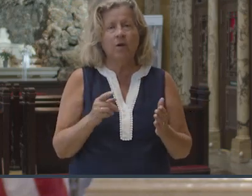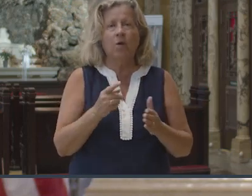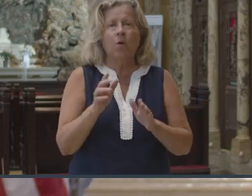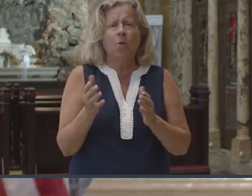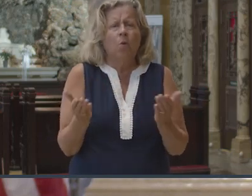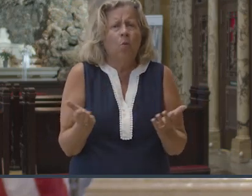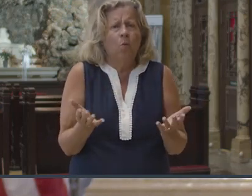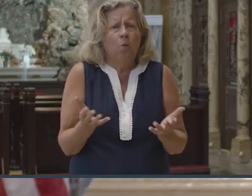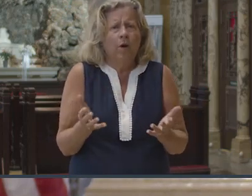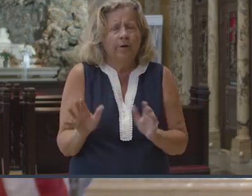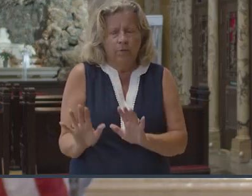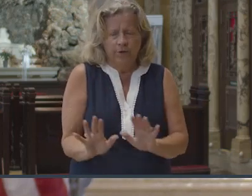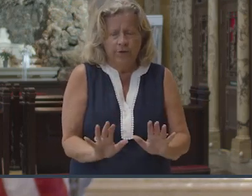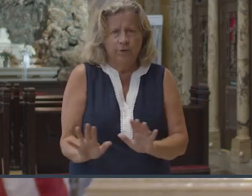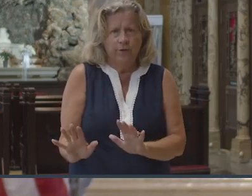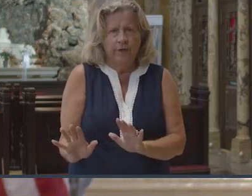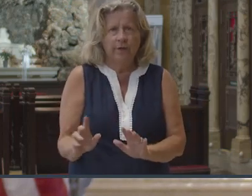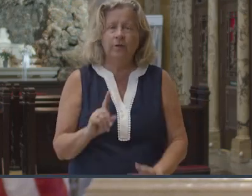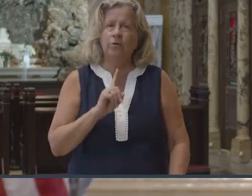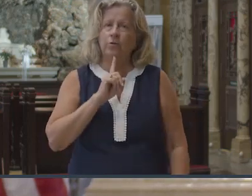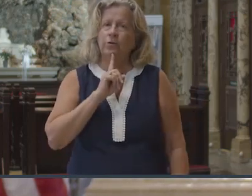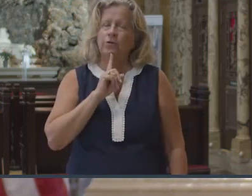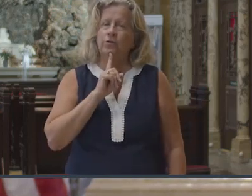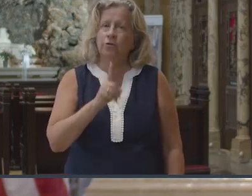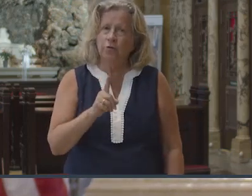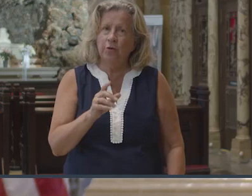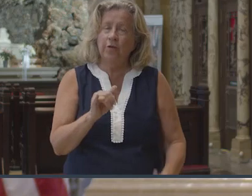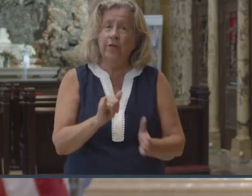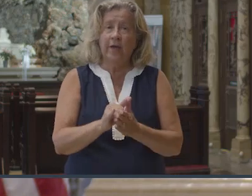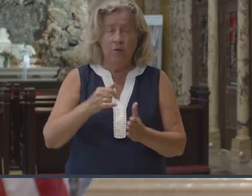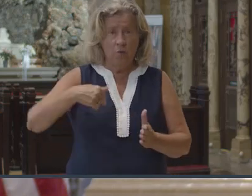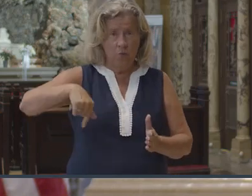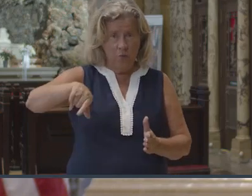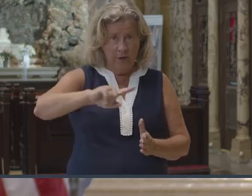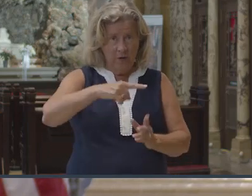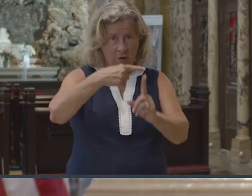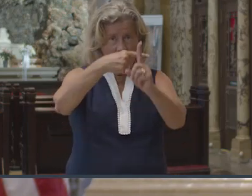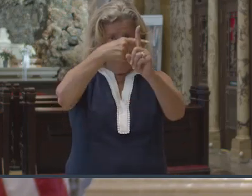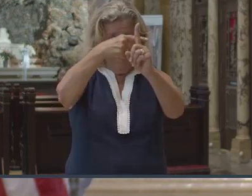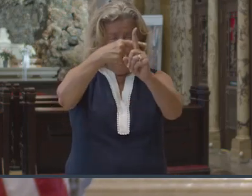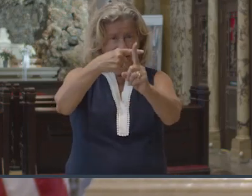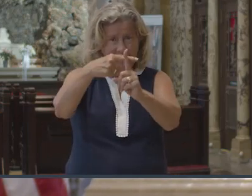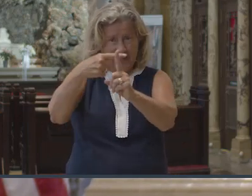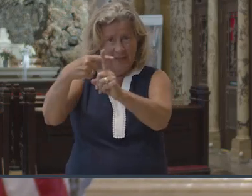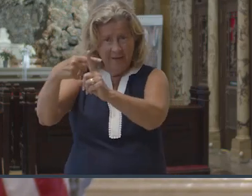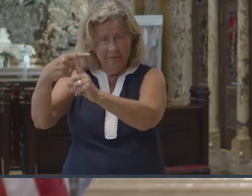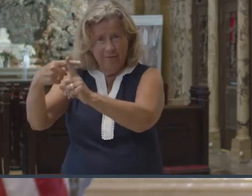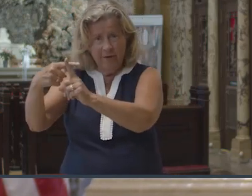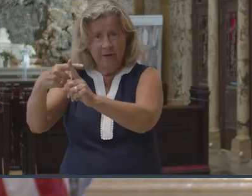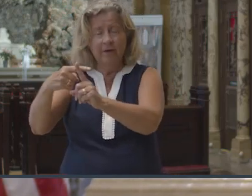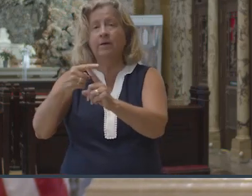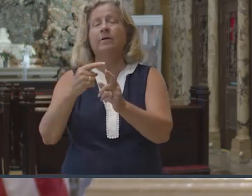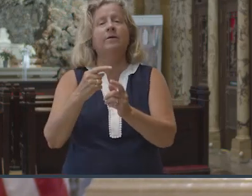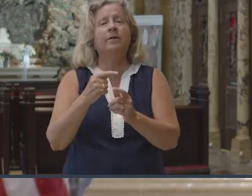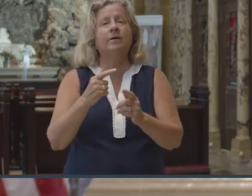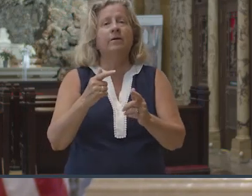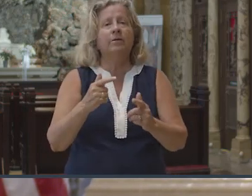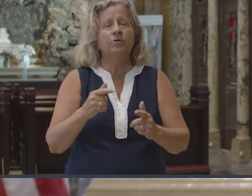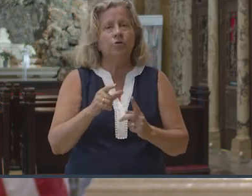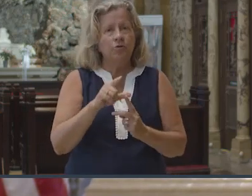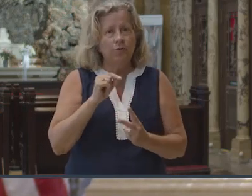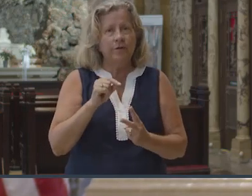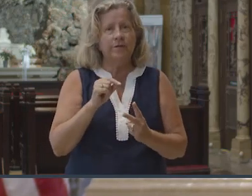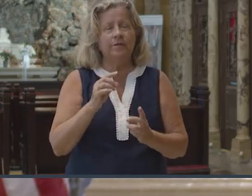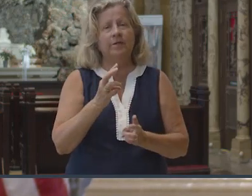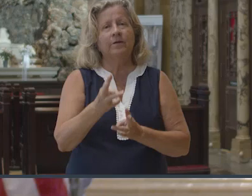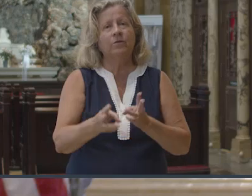doing to ensure that we leave a positive mark on this world and in the lives of those that we are called to